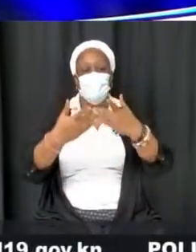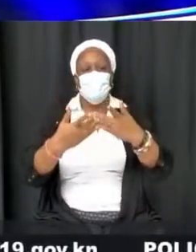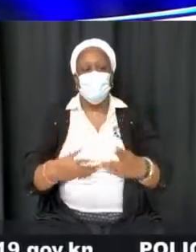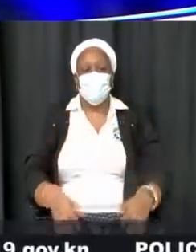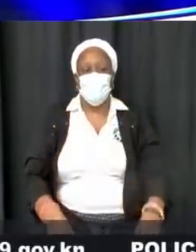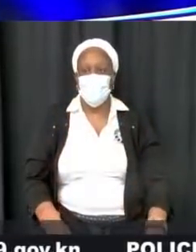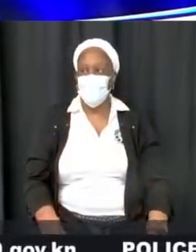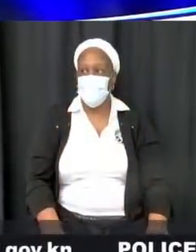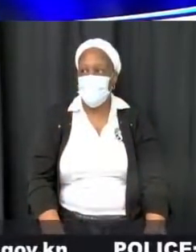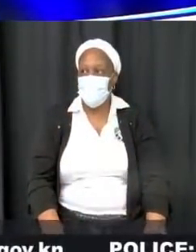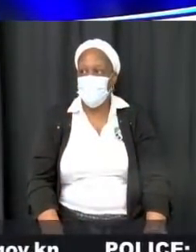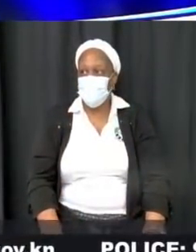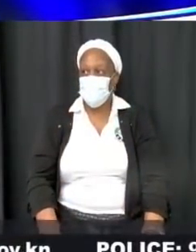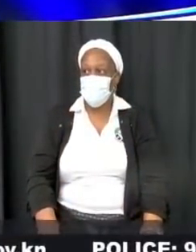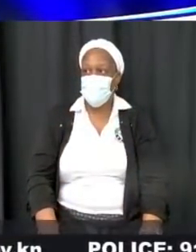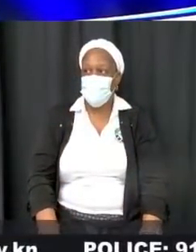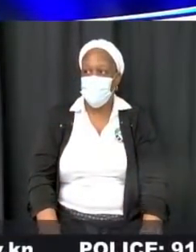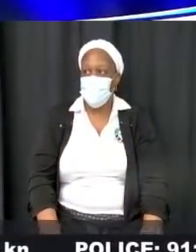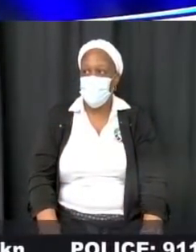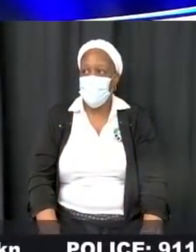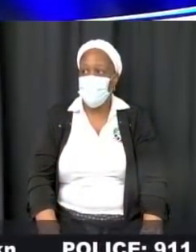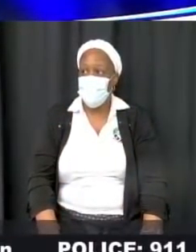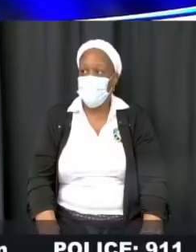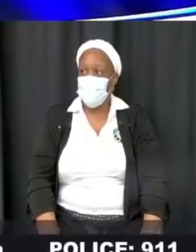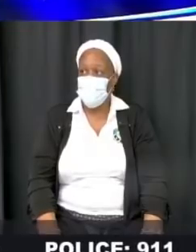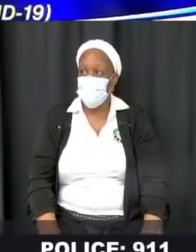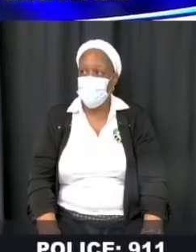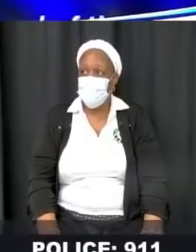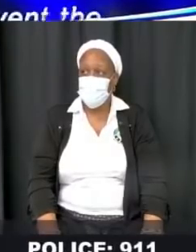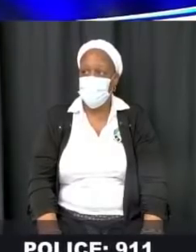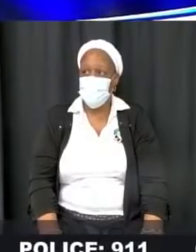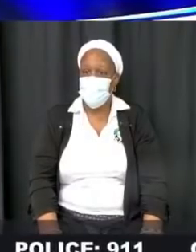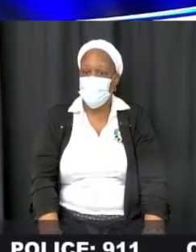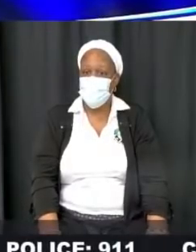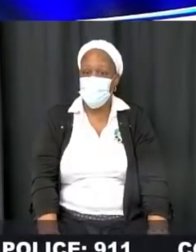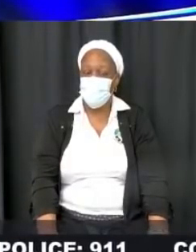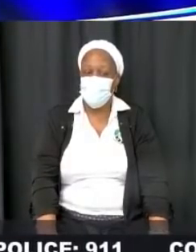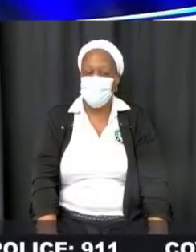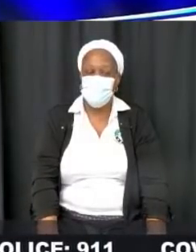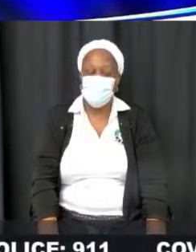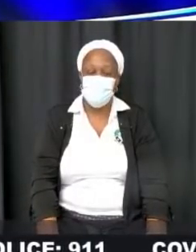Thank you very much, Dr. Wilkinson. Sorry.